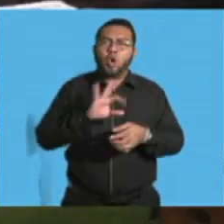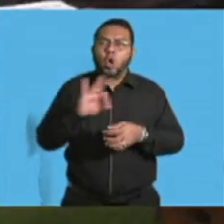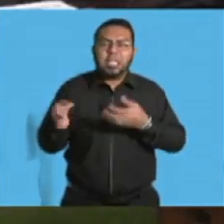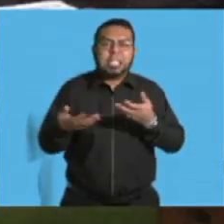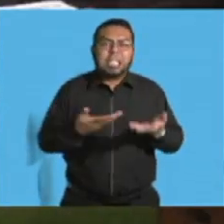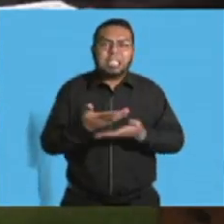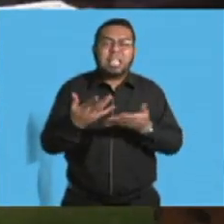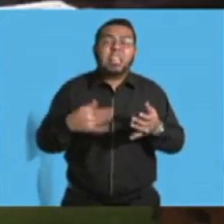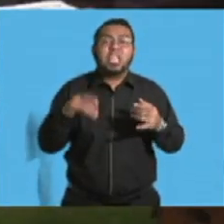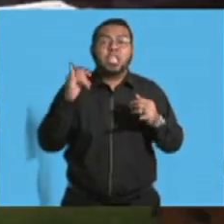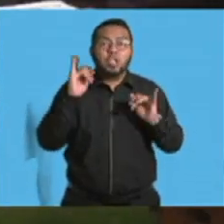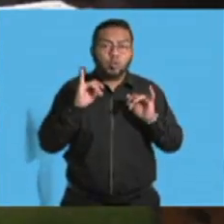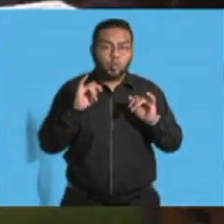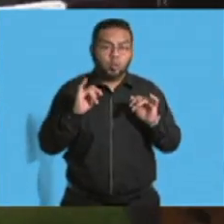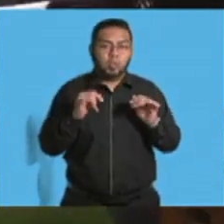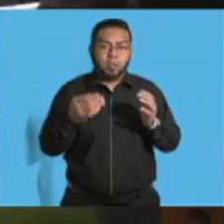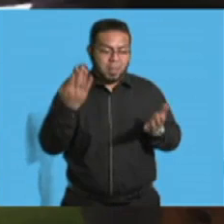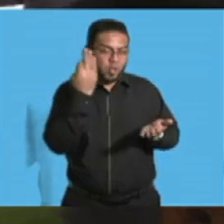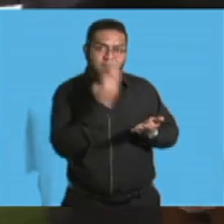on facts.